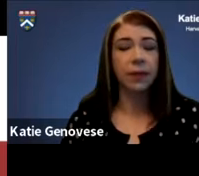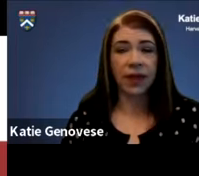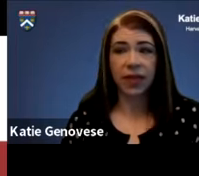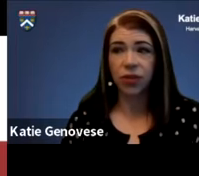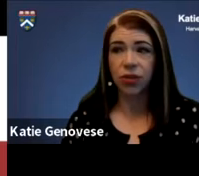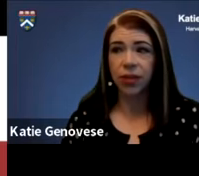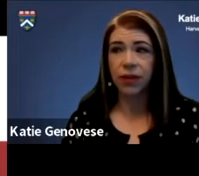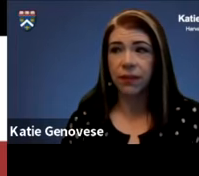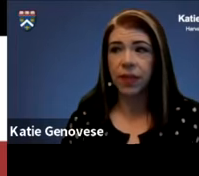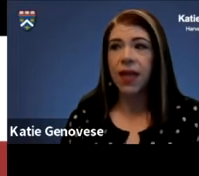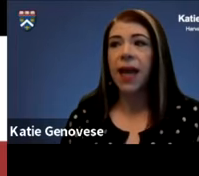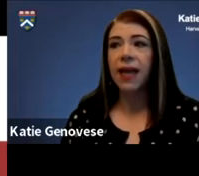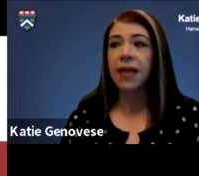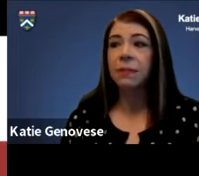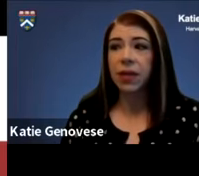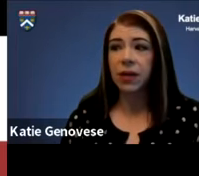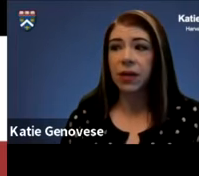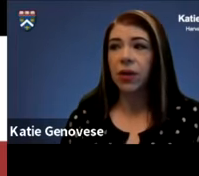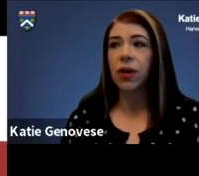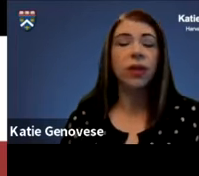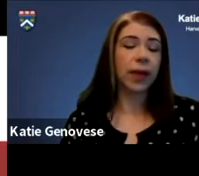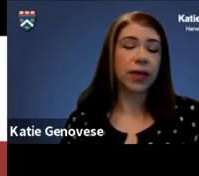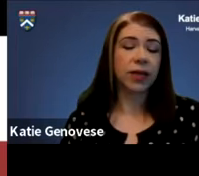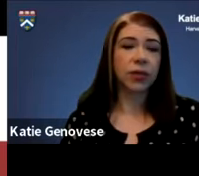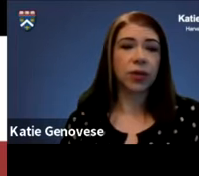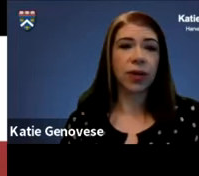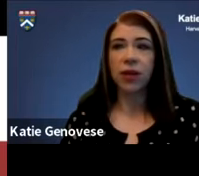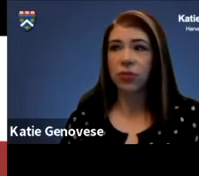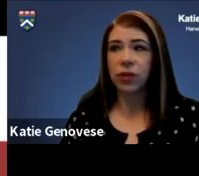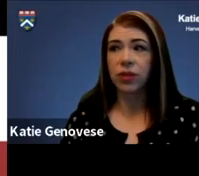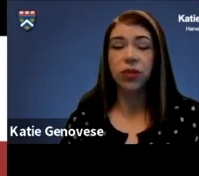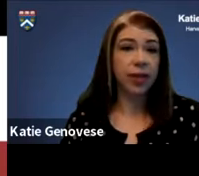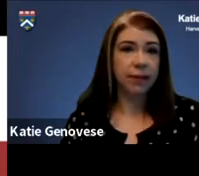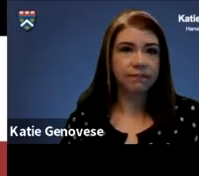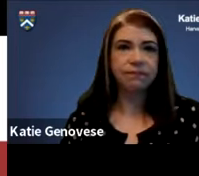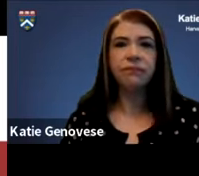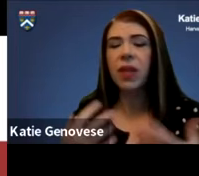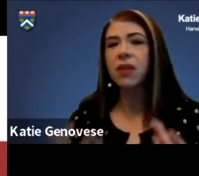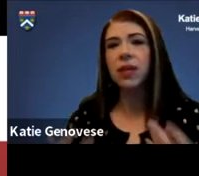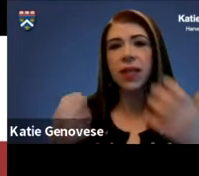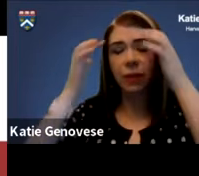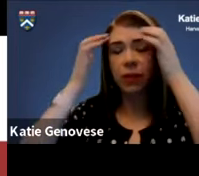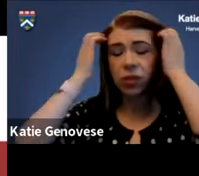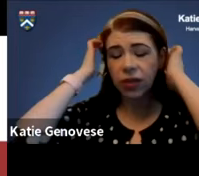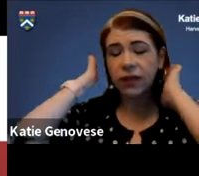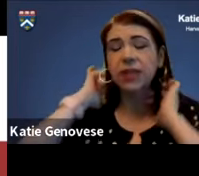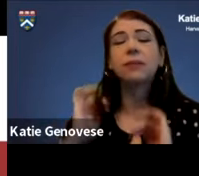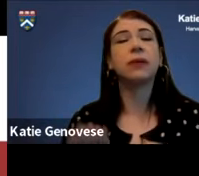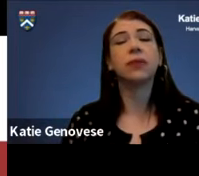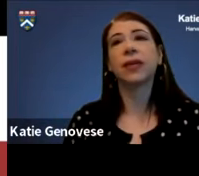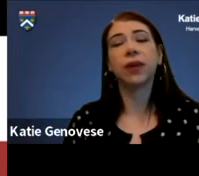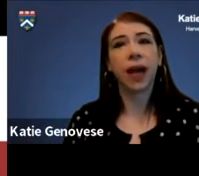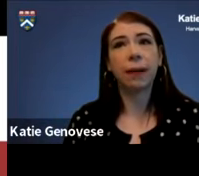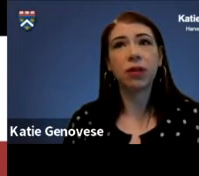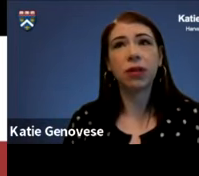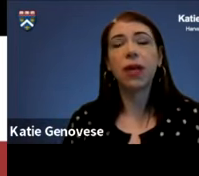to help advance your career. And they can be earned on your way to your graduate degree. The Stack Culture certificates can be a